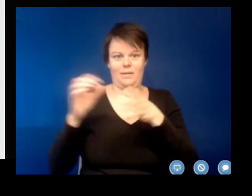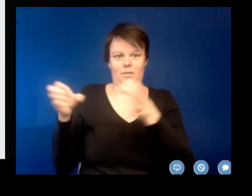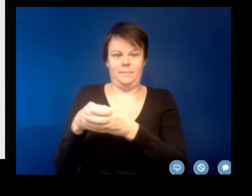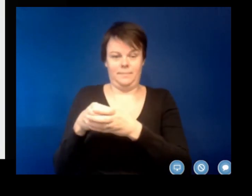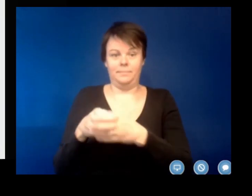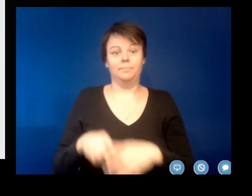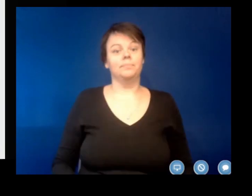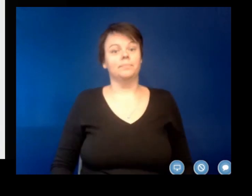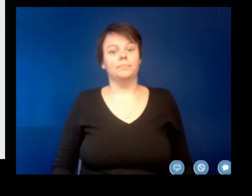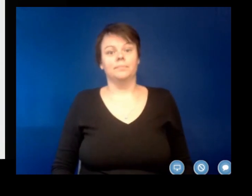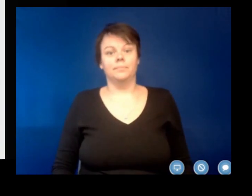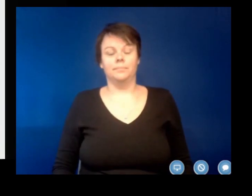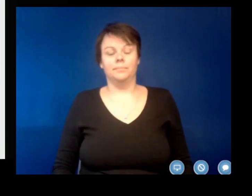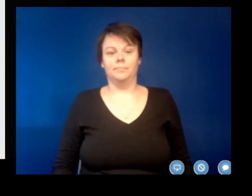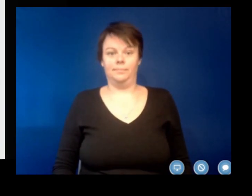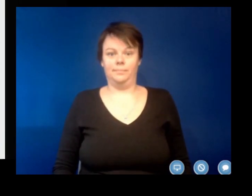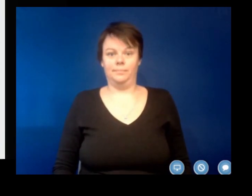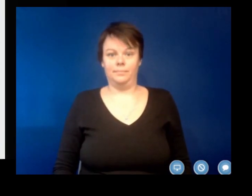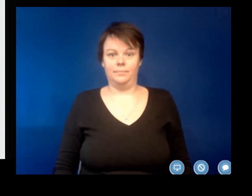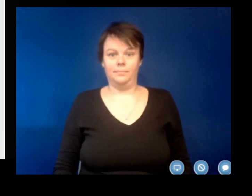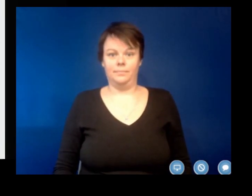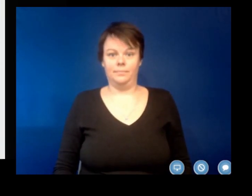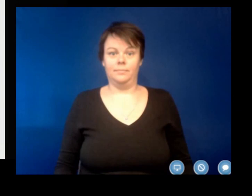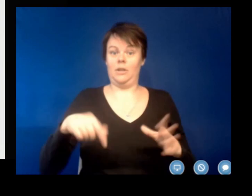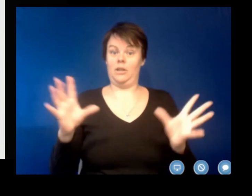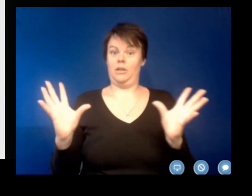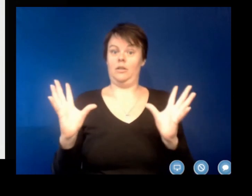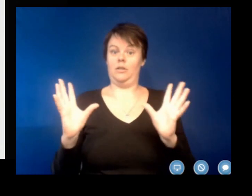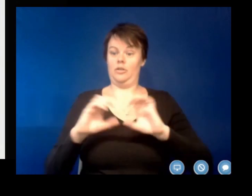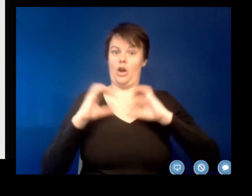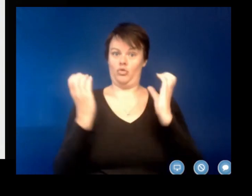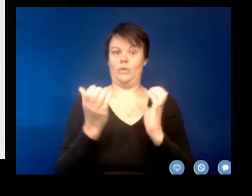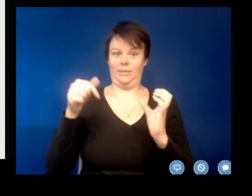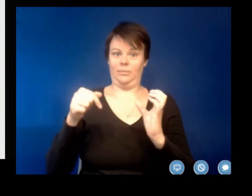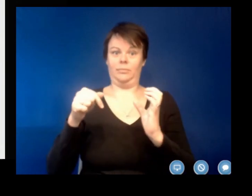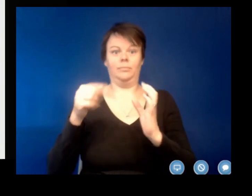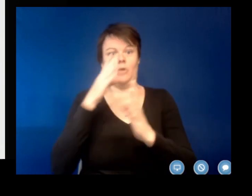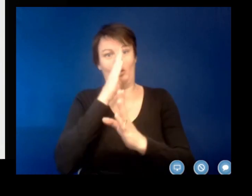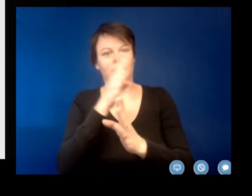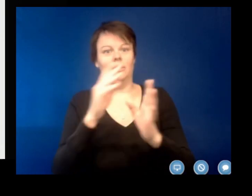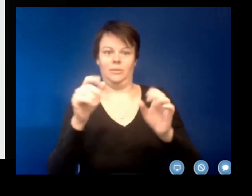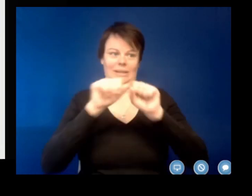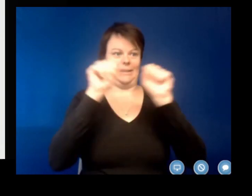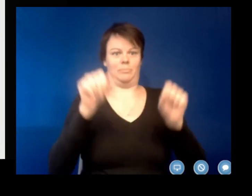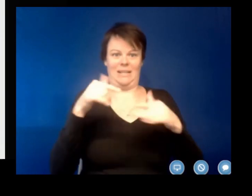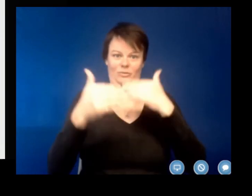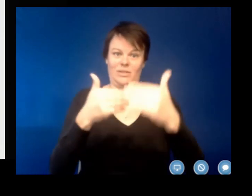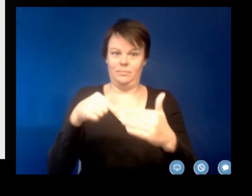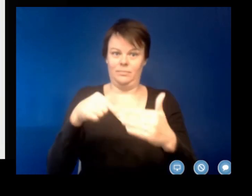The thematic orientation of this Congress, Education in an Era of